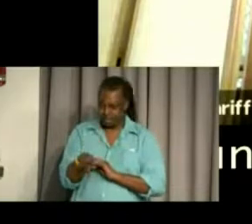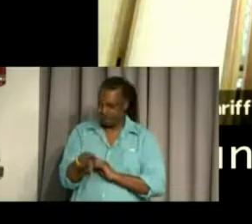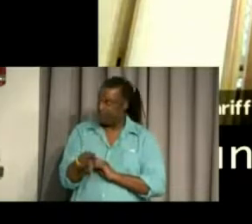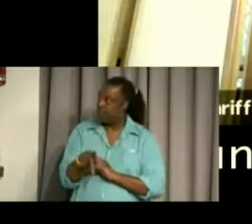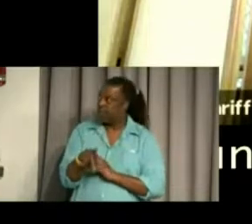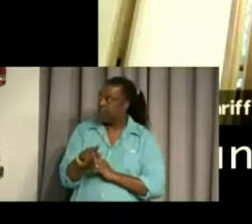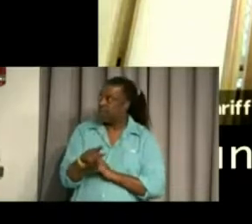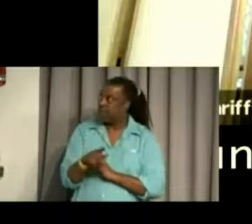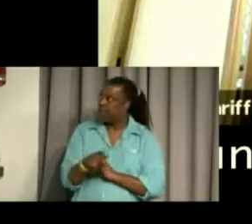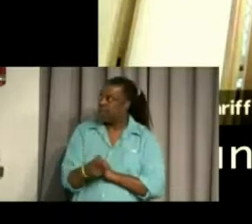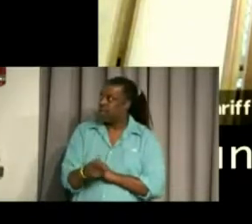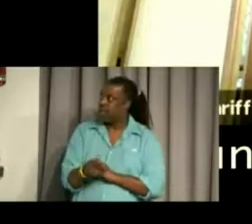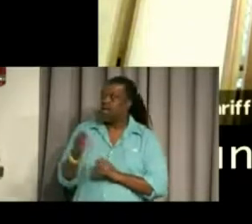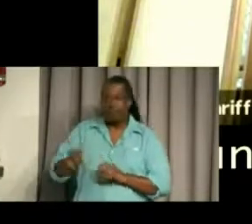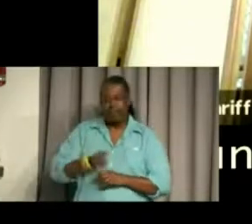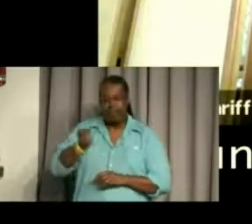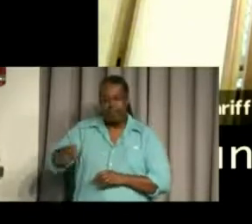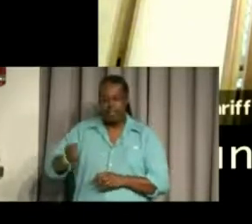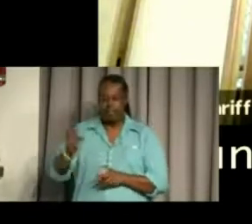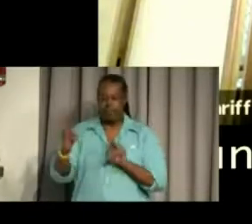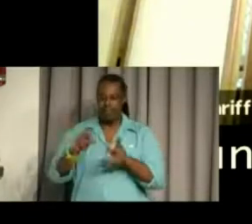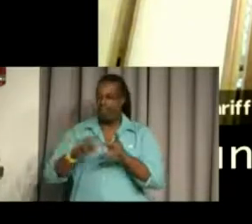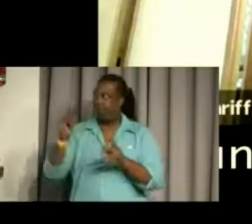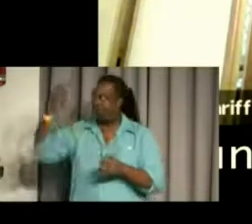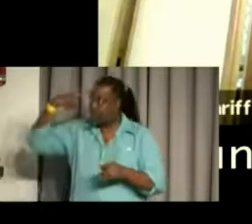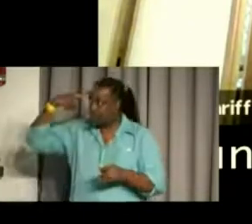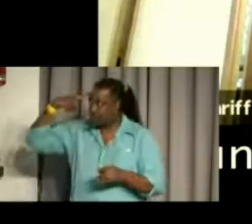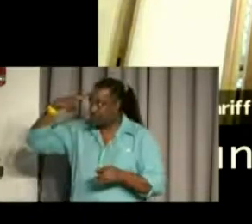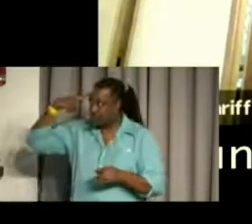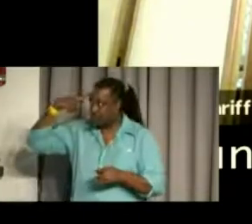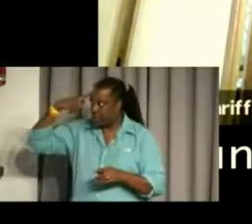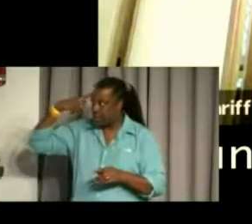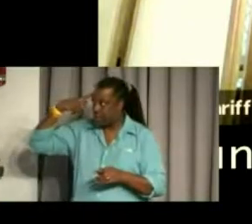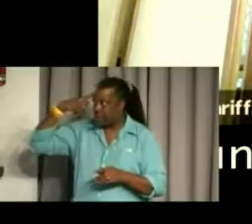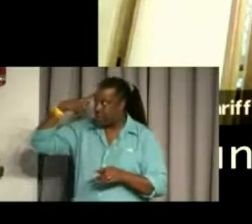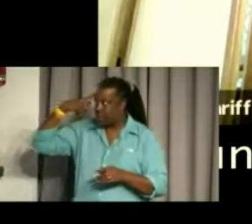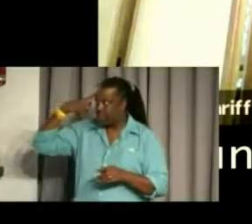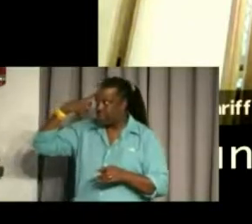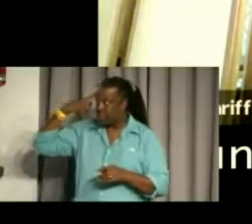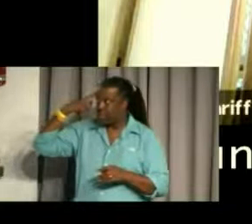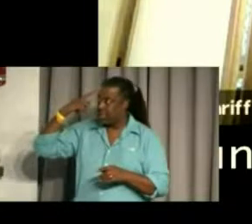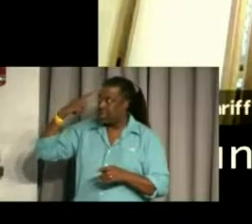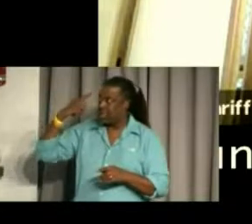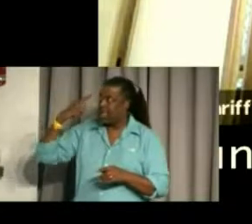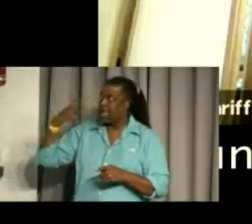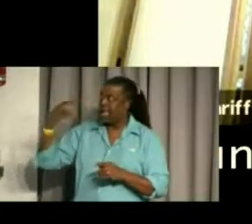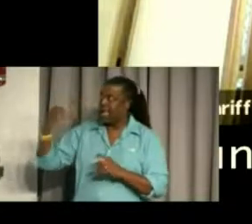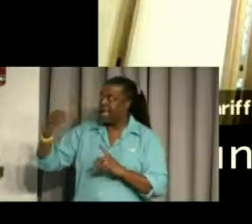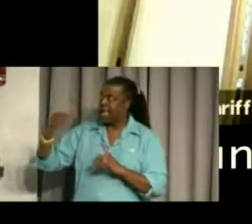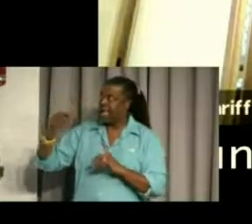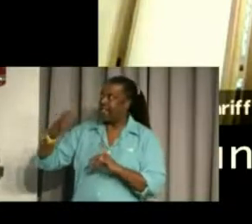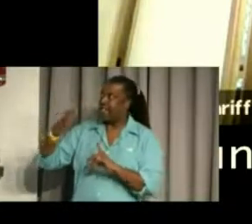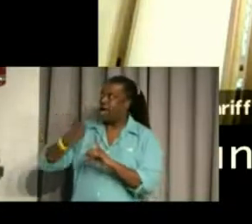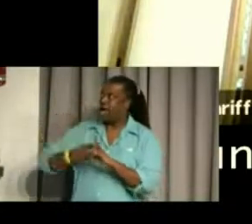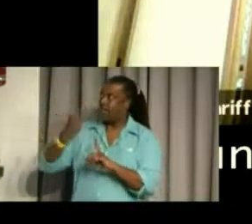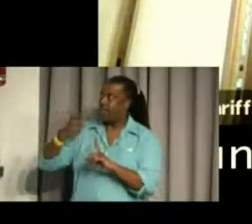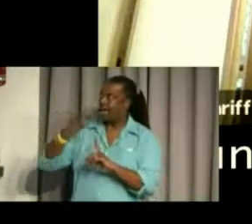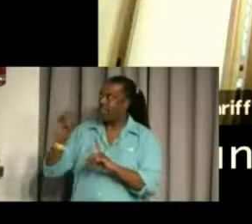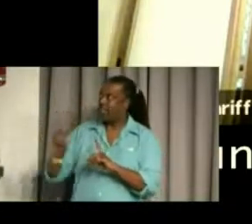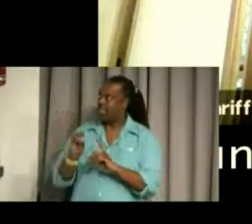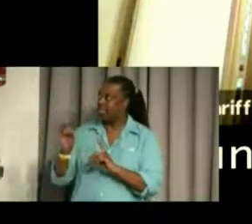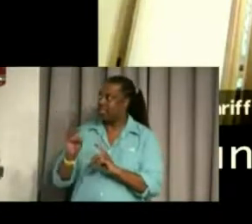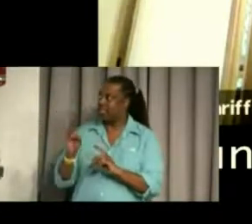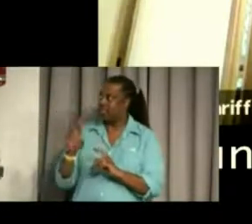2 branches of your local government. That was the legislative and the executive branch, and they automatically zeroed out